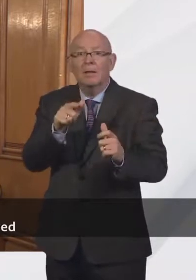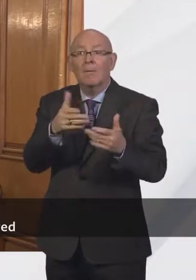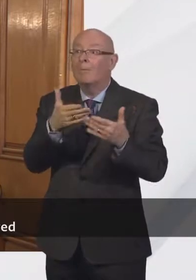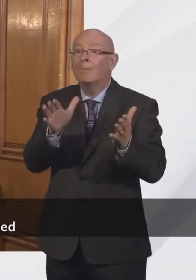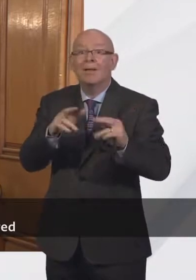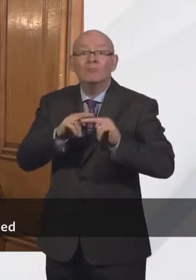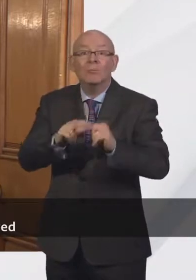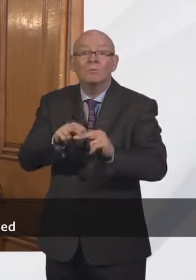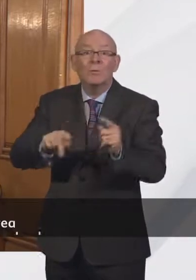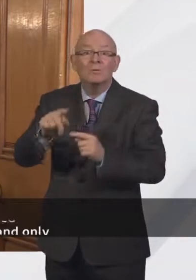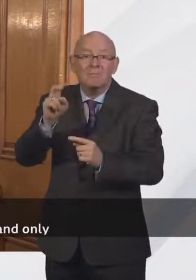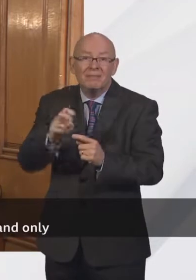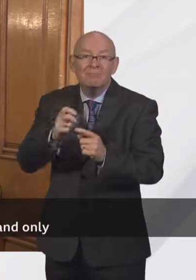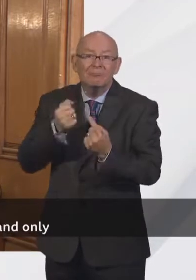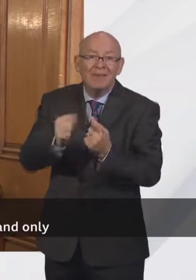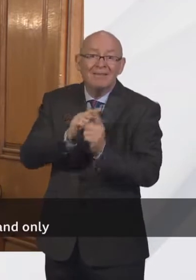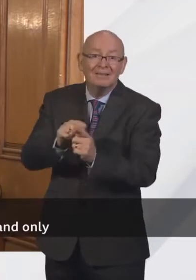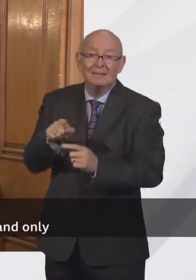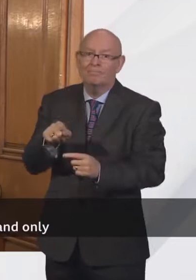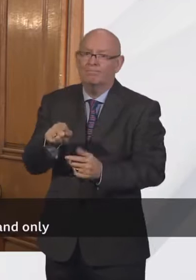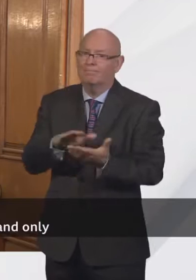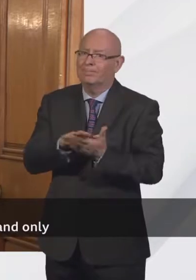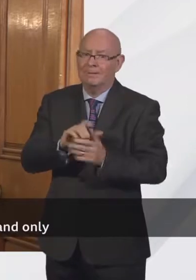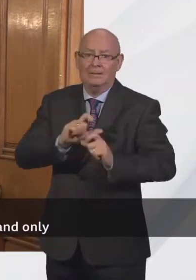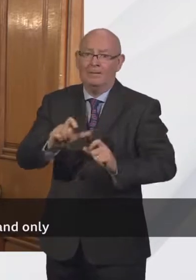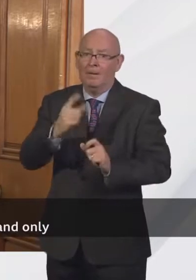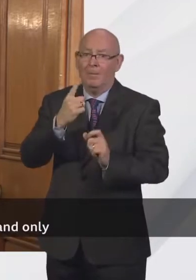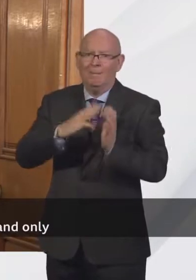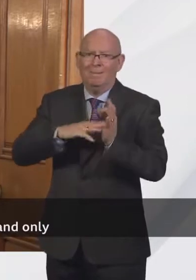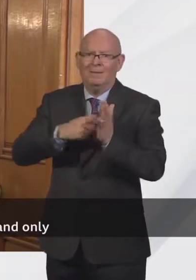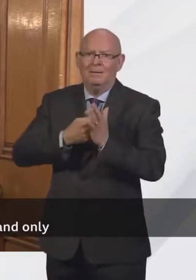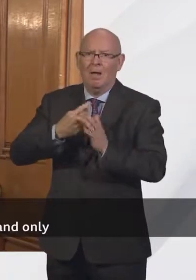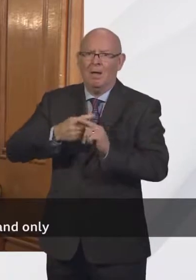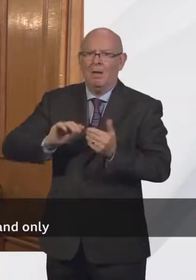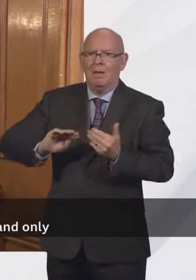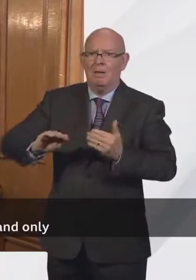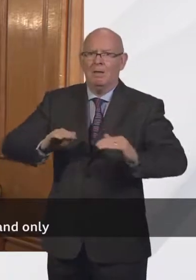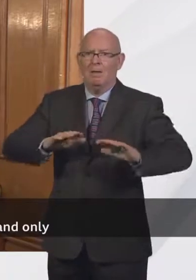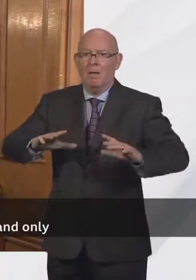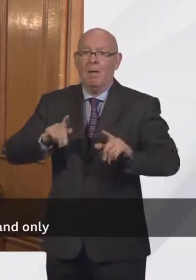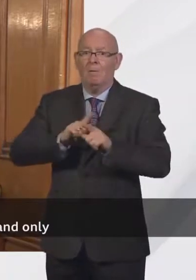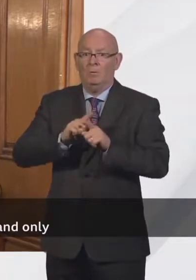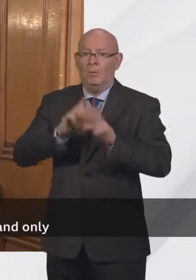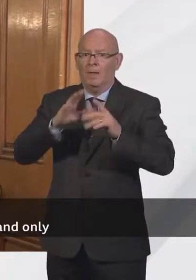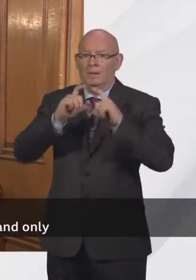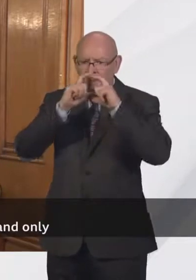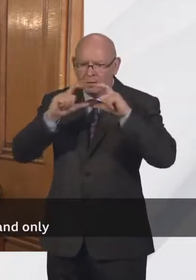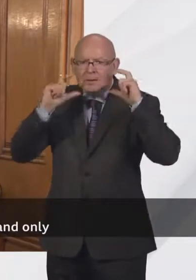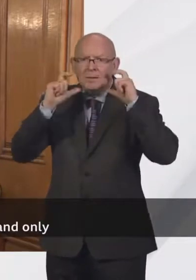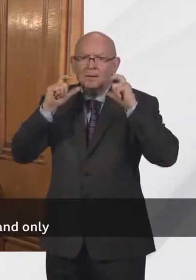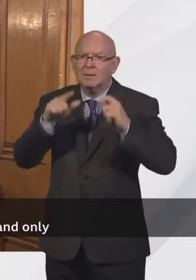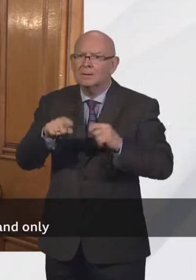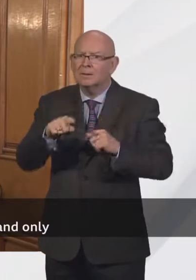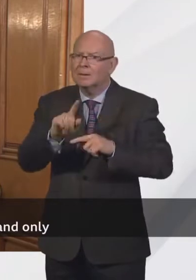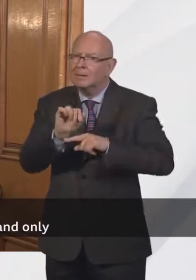that are right for them. We can also allow more sectors to reopen on the 4th of July